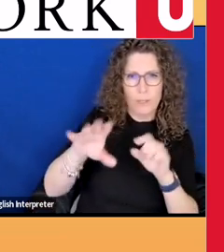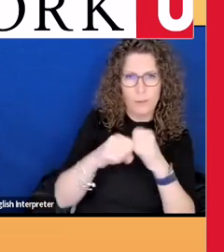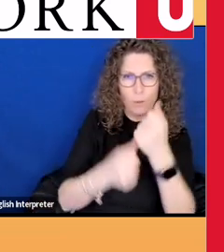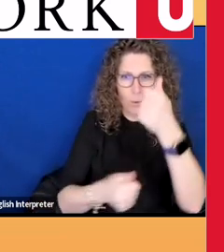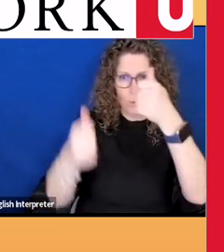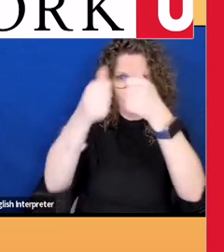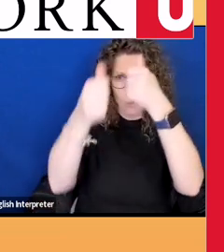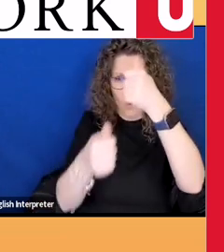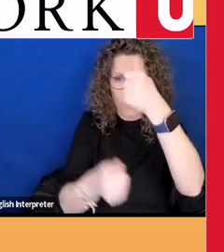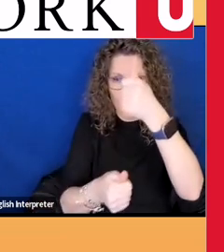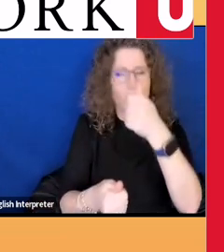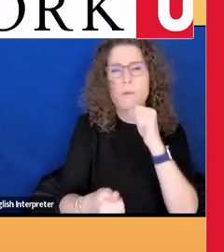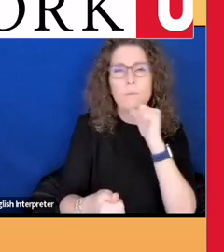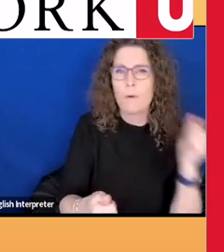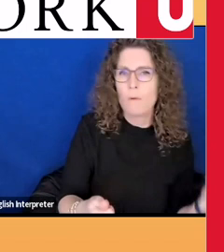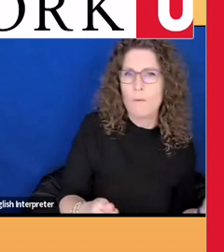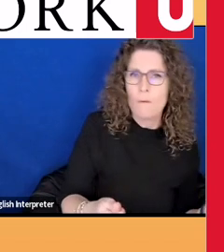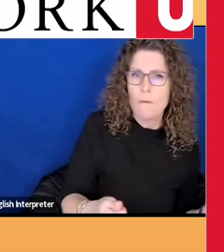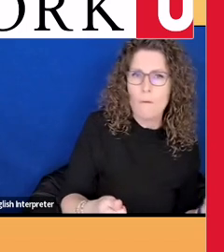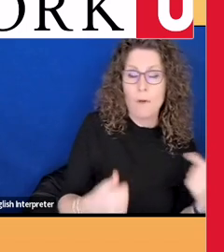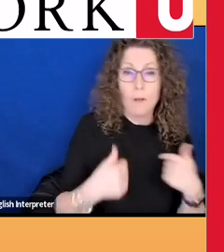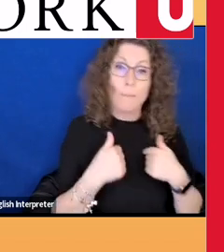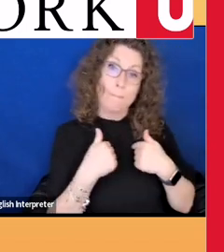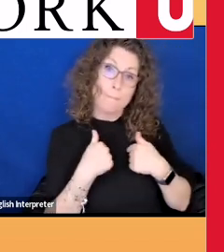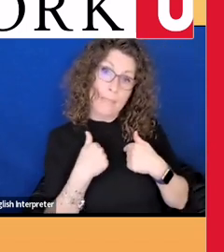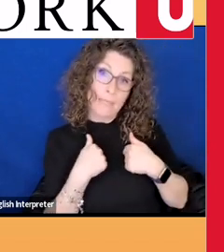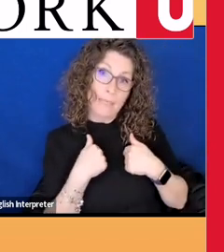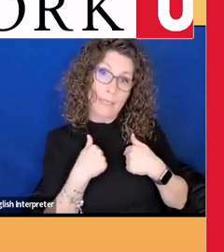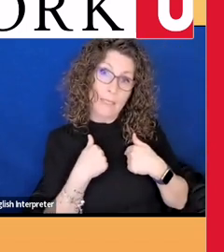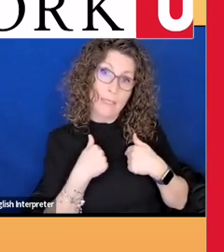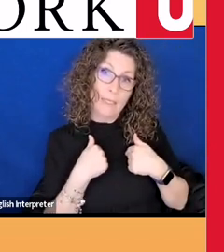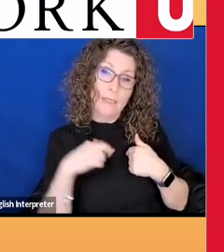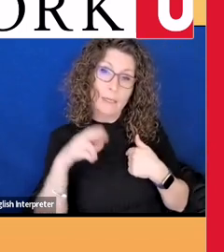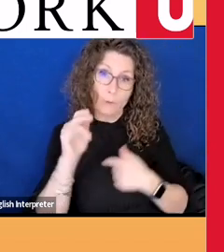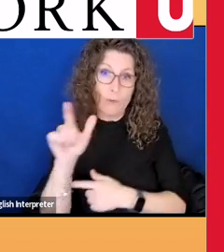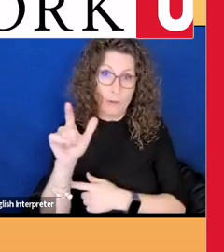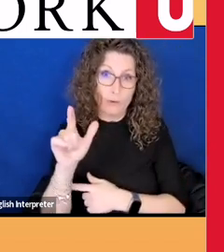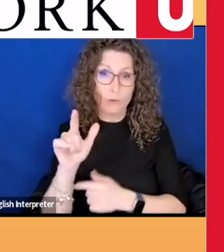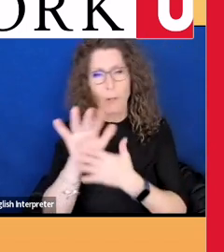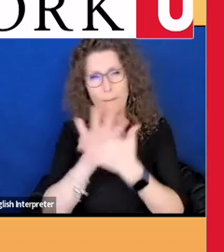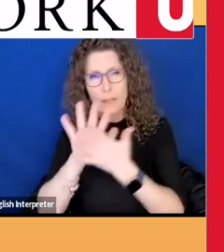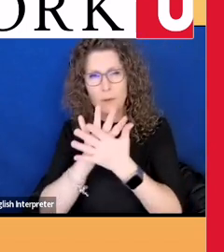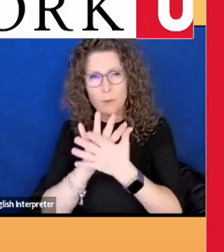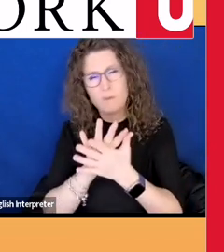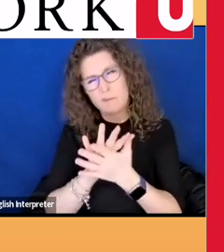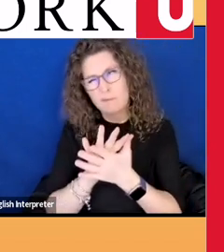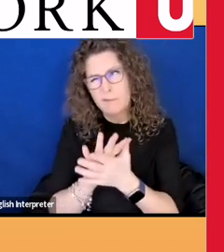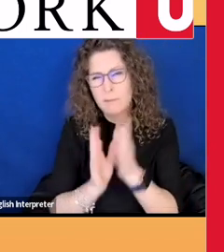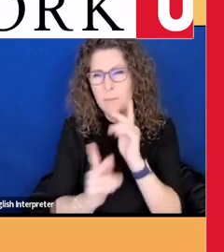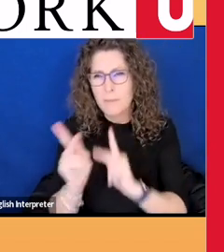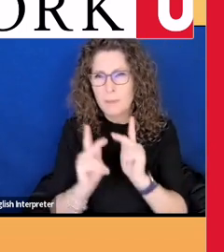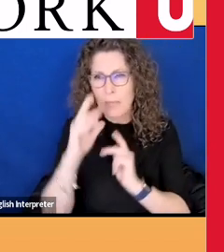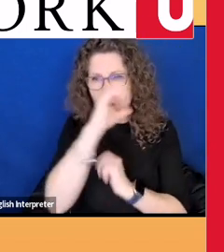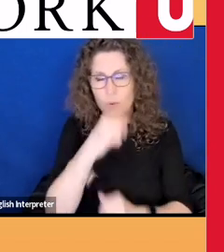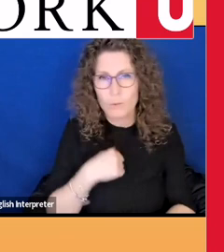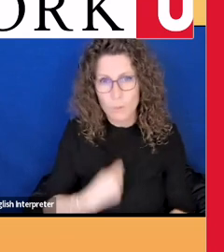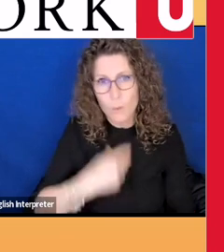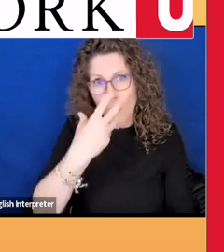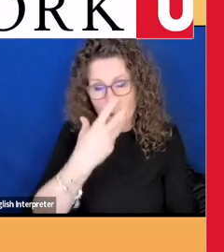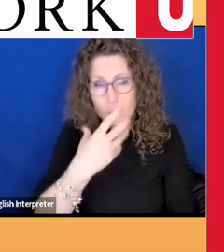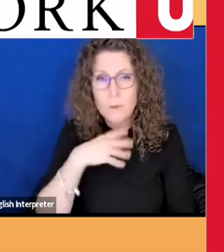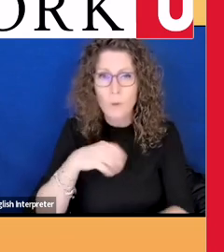extension, can I, as a racially ambiguous, albeit white passing, guest working on the traditional lands of